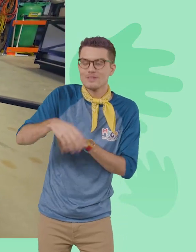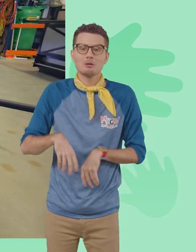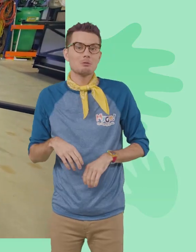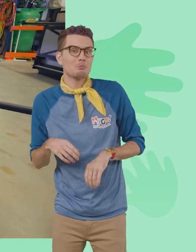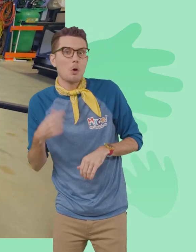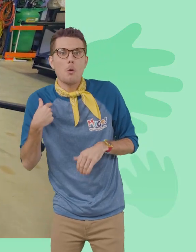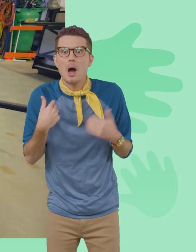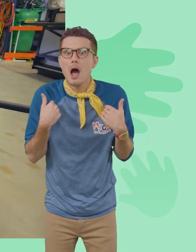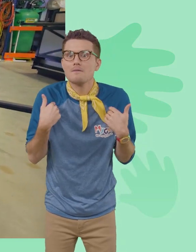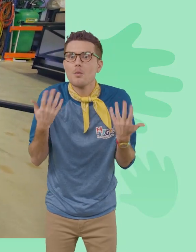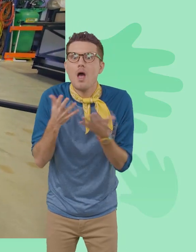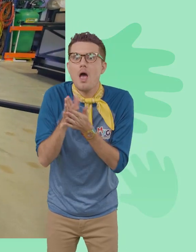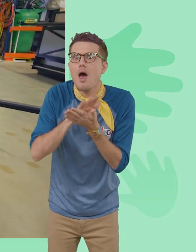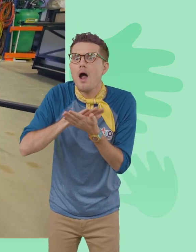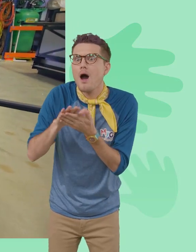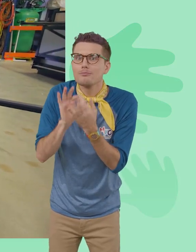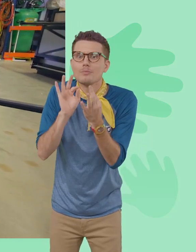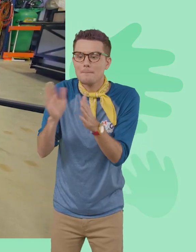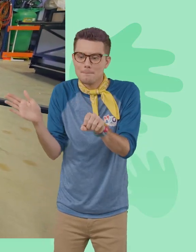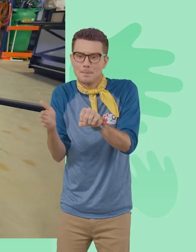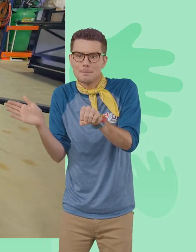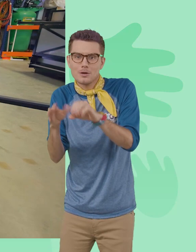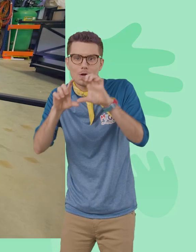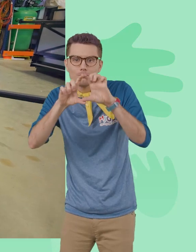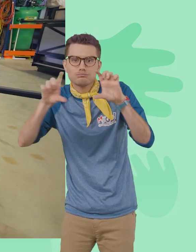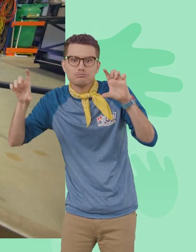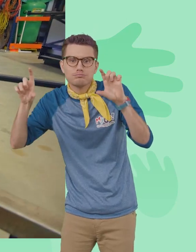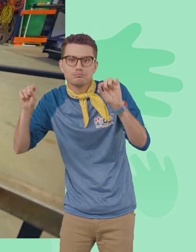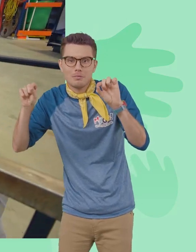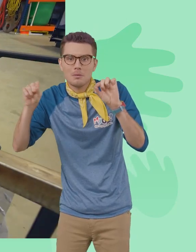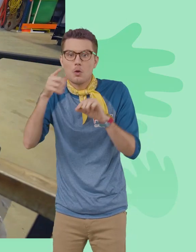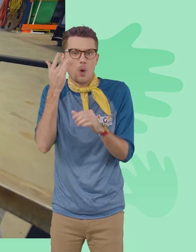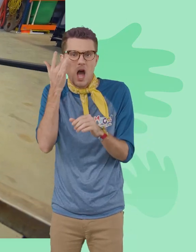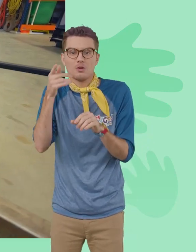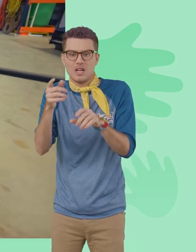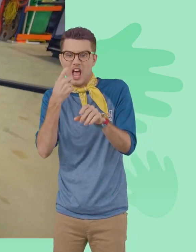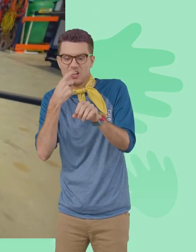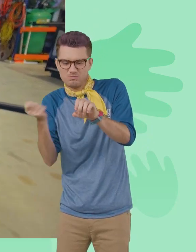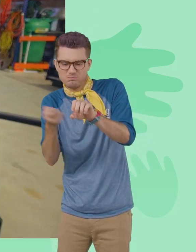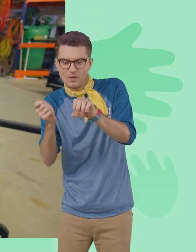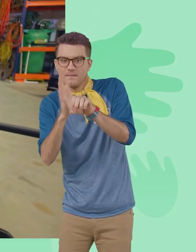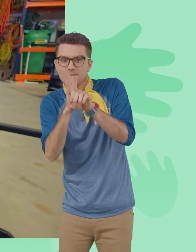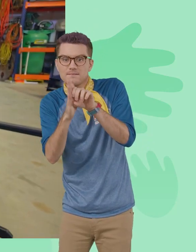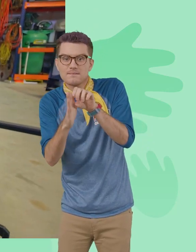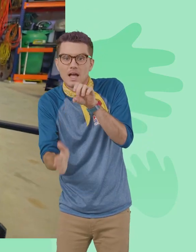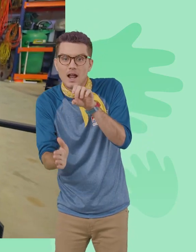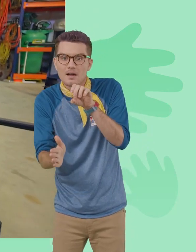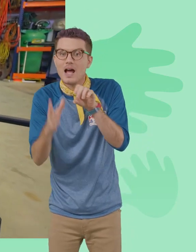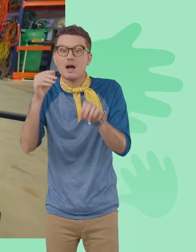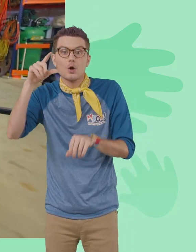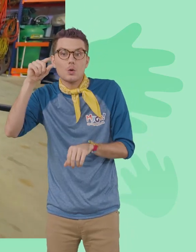looks like a little metal paddle. You can flatten out the glass. Ooh! Some big squeezers!